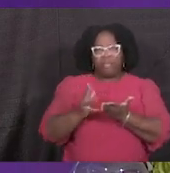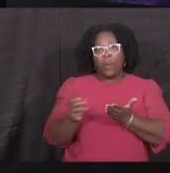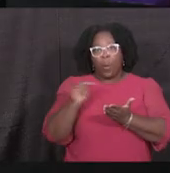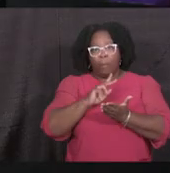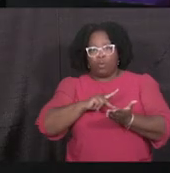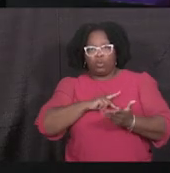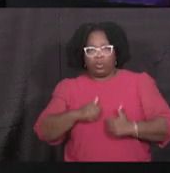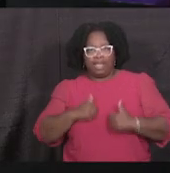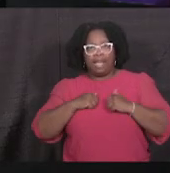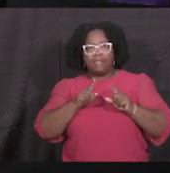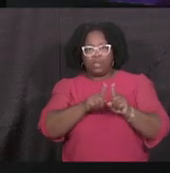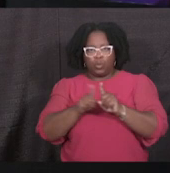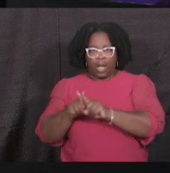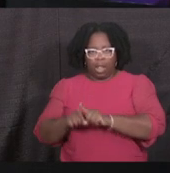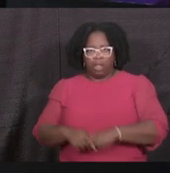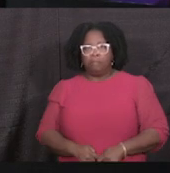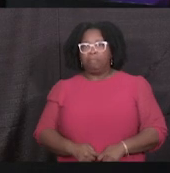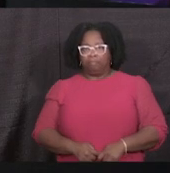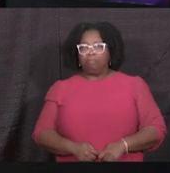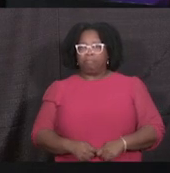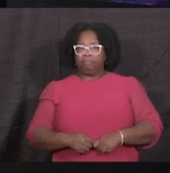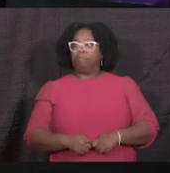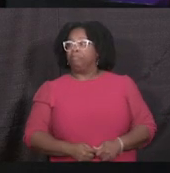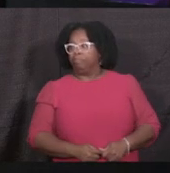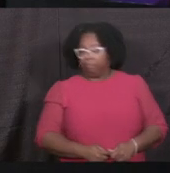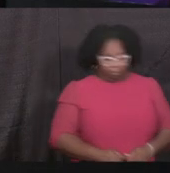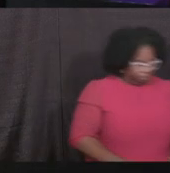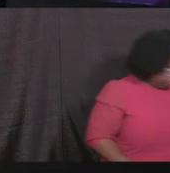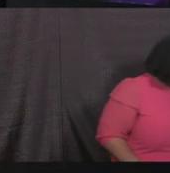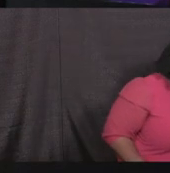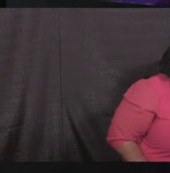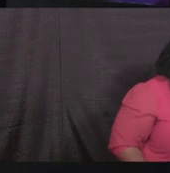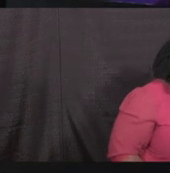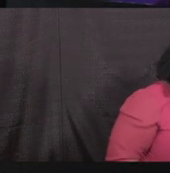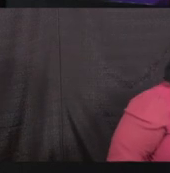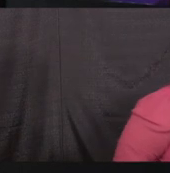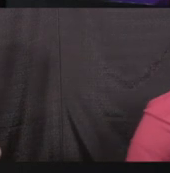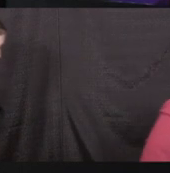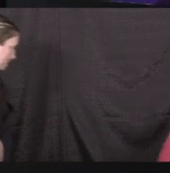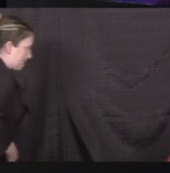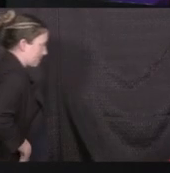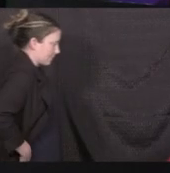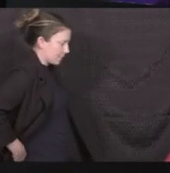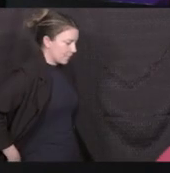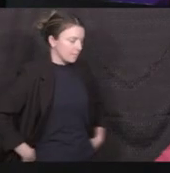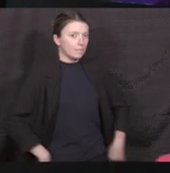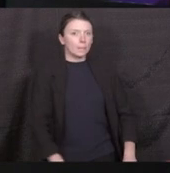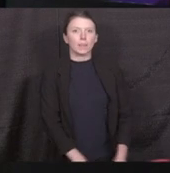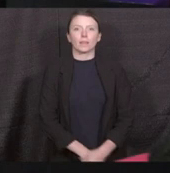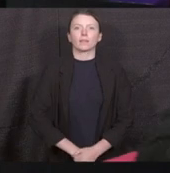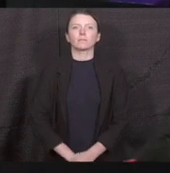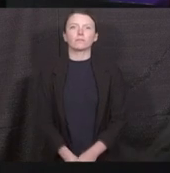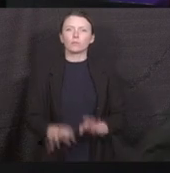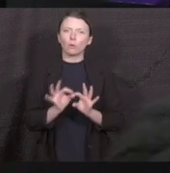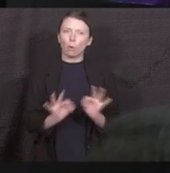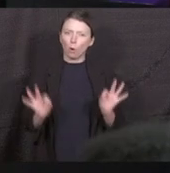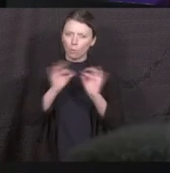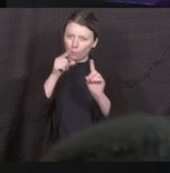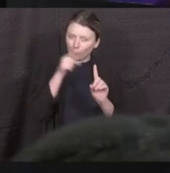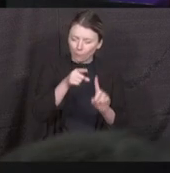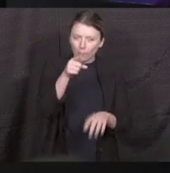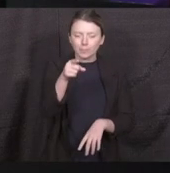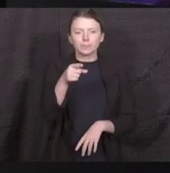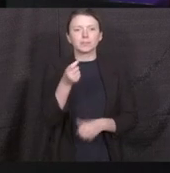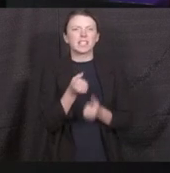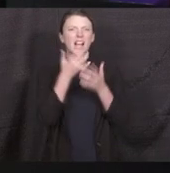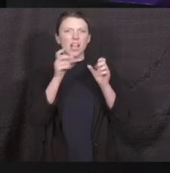well. It's such a really, really important point that there's a lot that we can do that can be performative. There's a lot that we